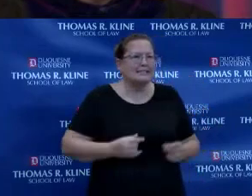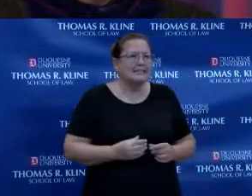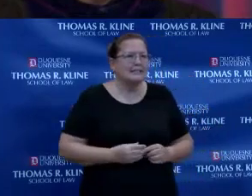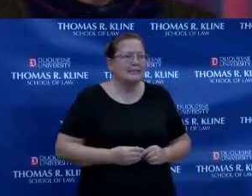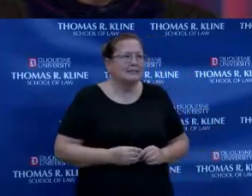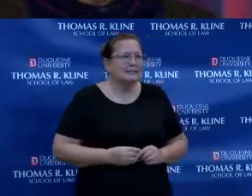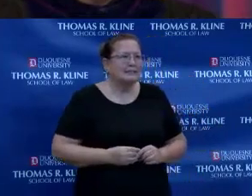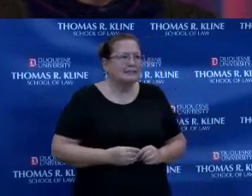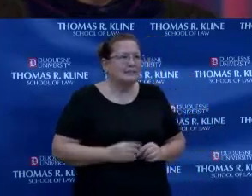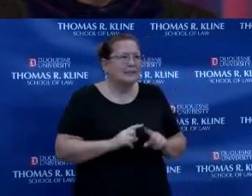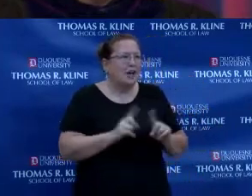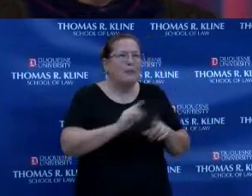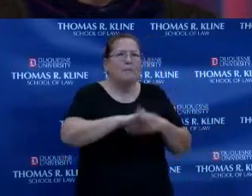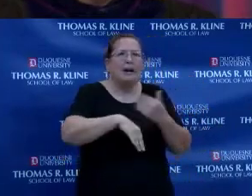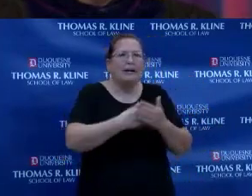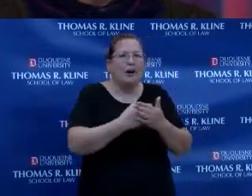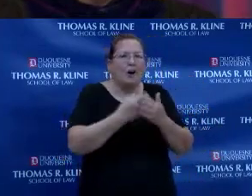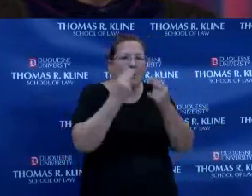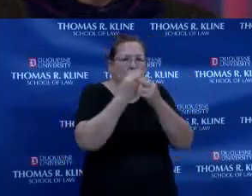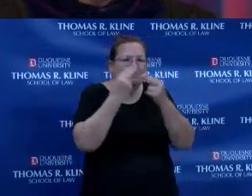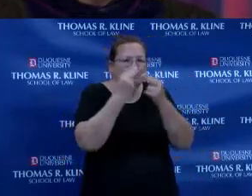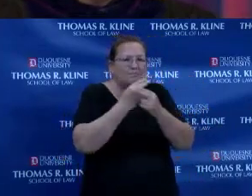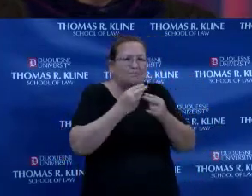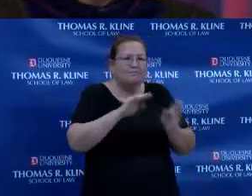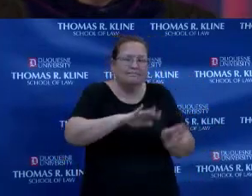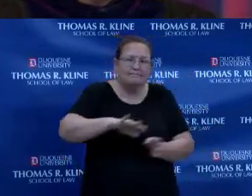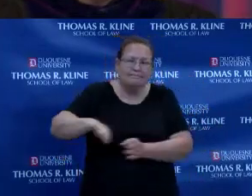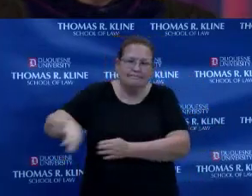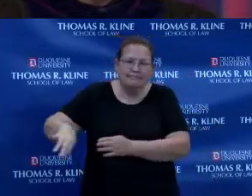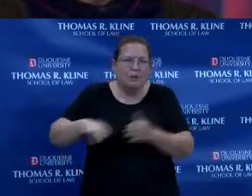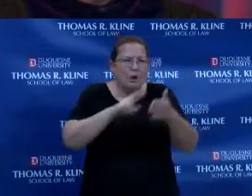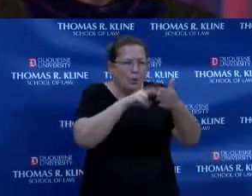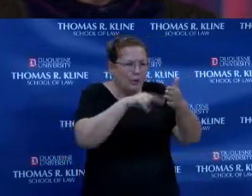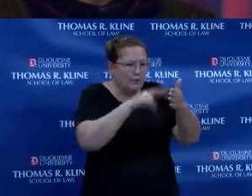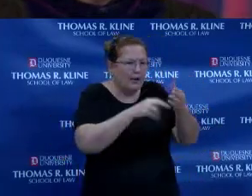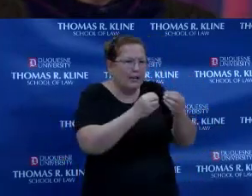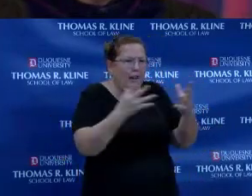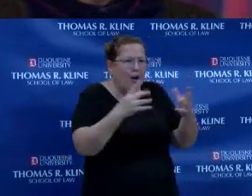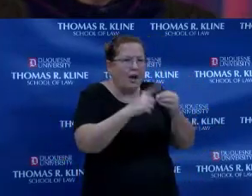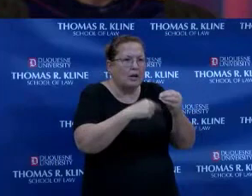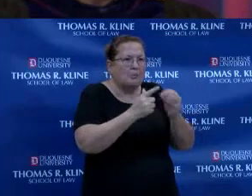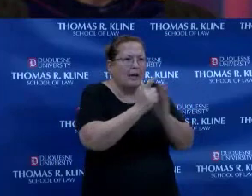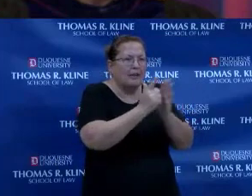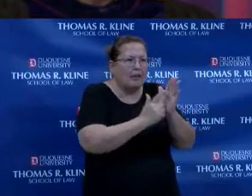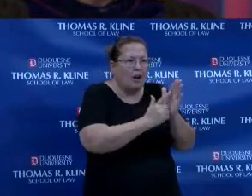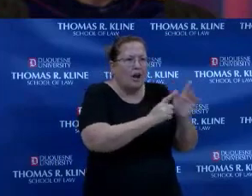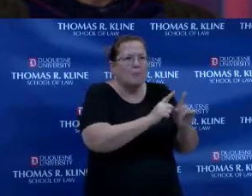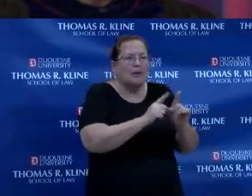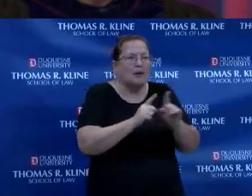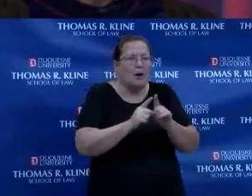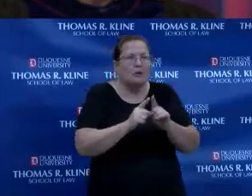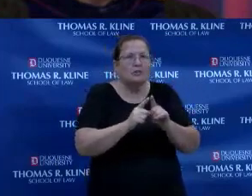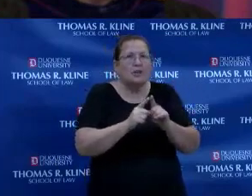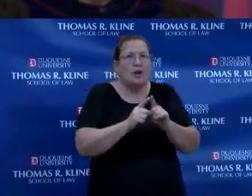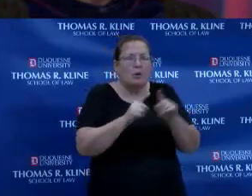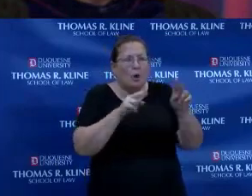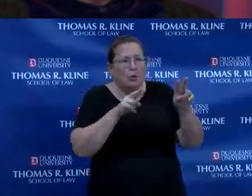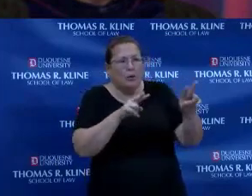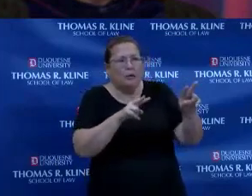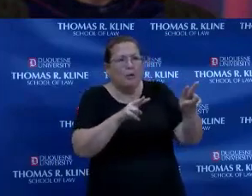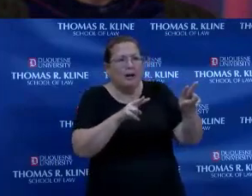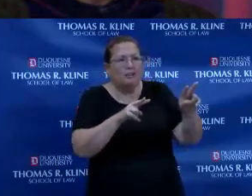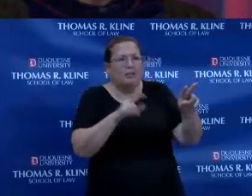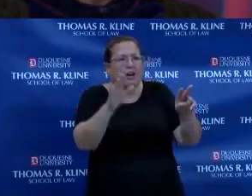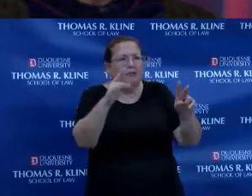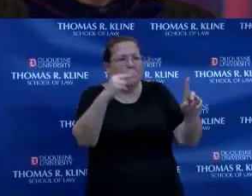But all jokes aside, we read a lot about the law, but we also watched as history was made from our unique perspective